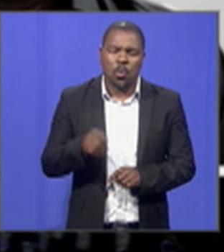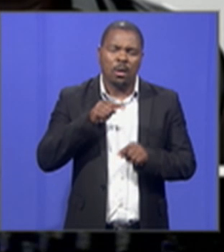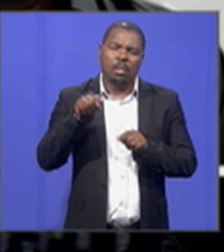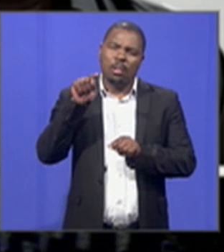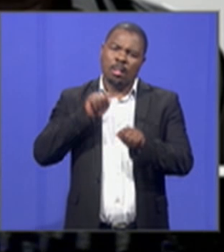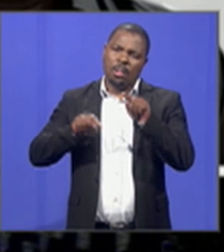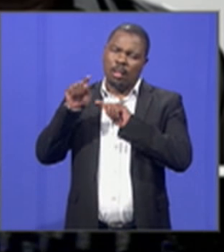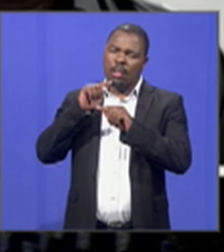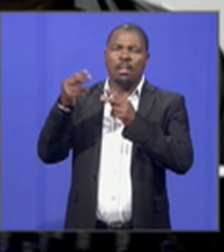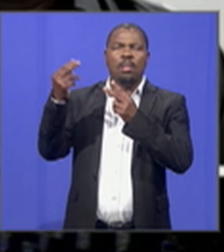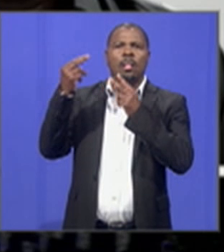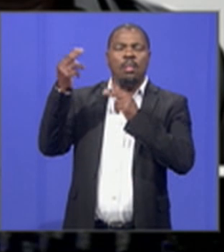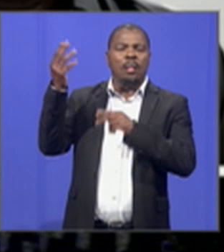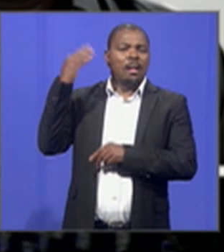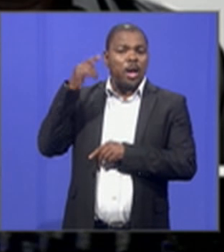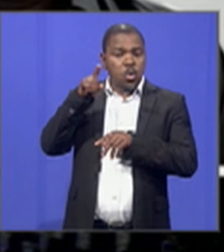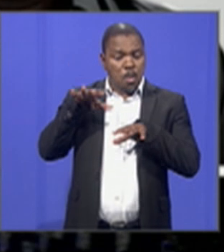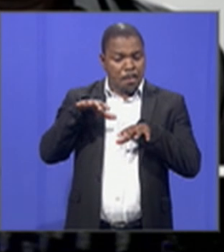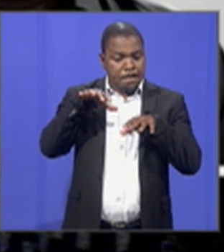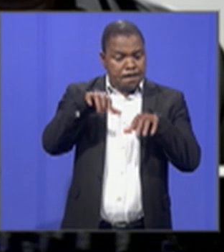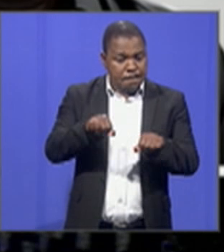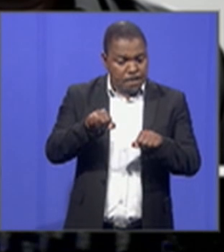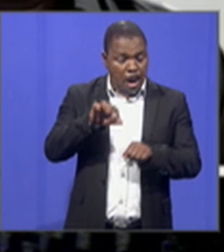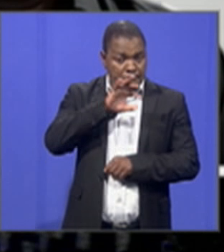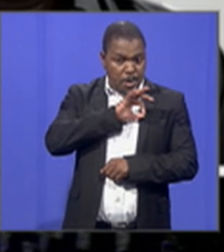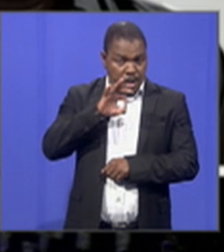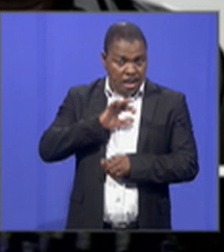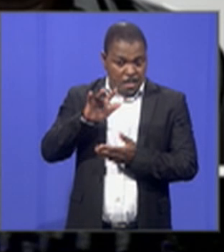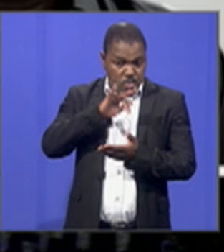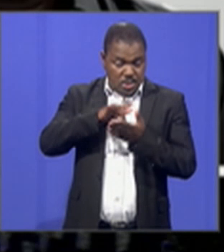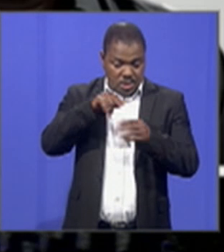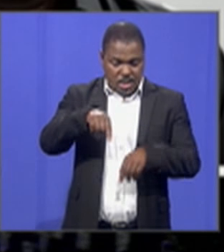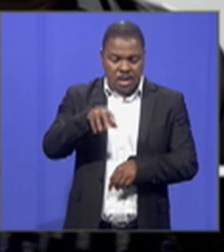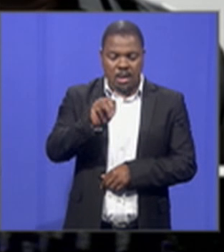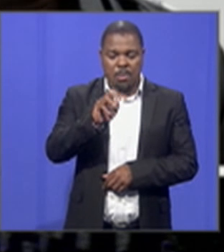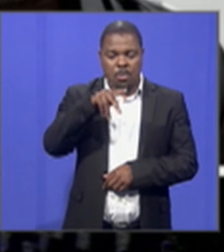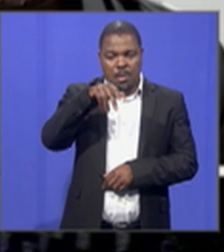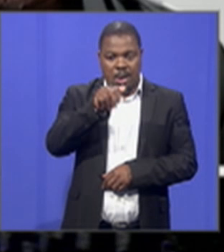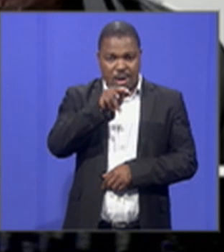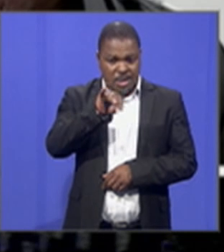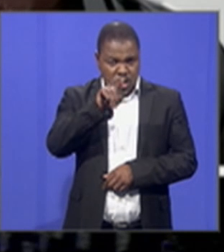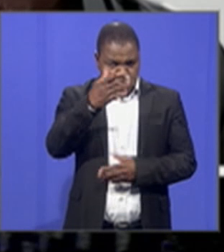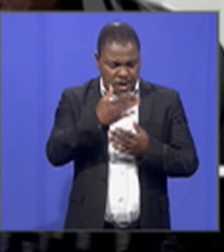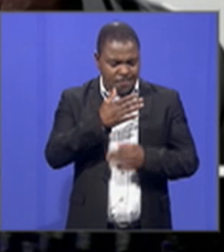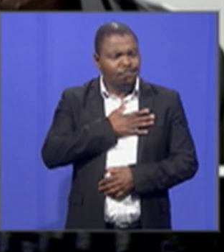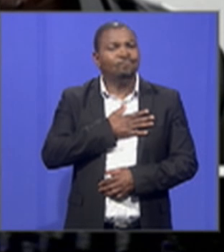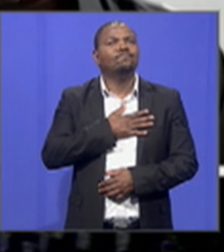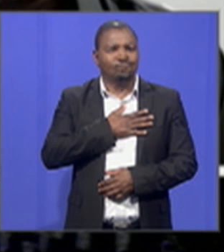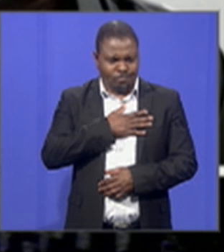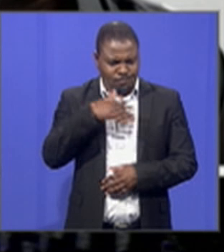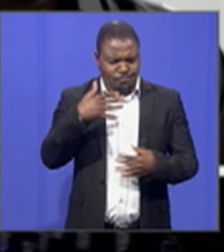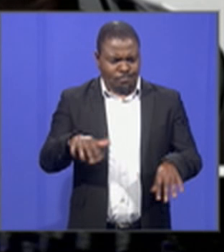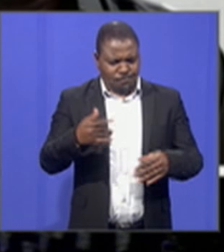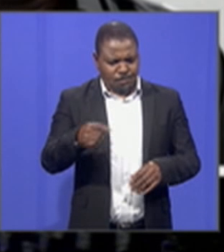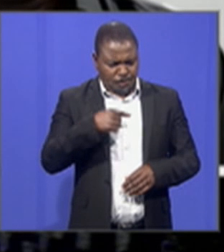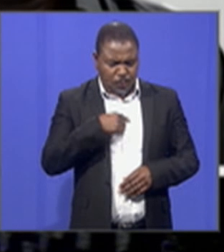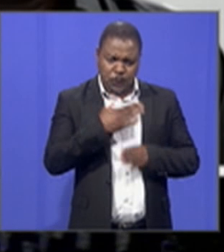dimeng morago go tloga mo leletše ya go marapo bjalo ka Mayor Phetiši wa Selete sa Mopane le ka ipetha sefega ka kabo ya ditirelo ka masepaleng wa